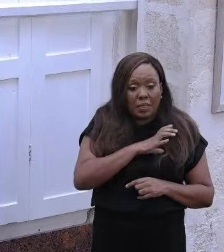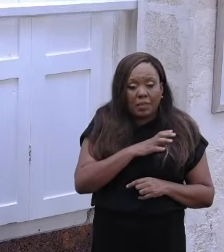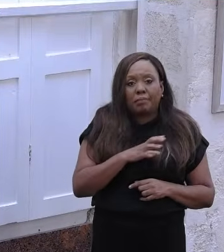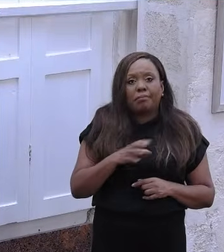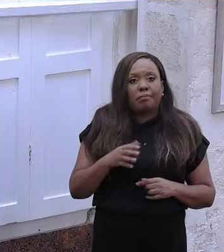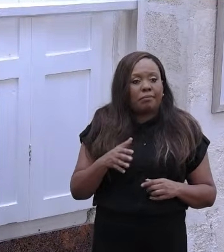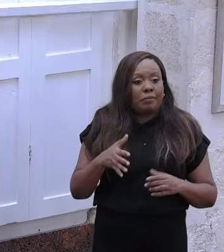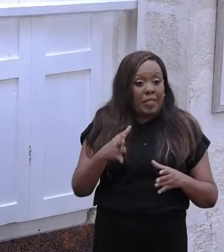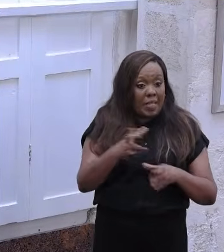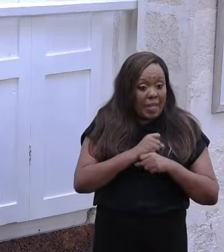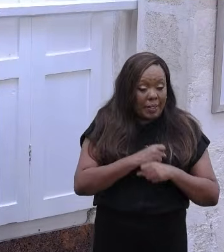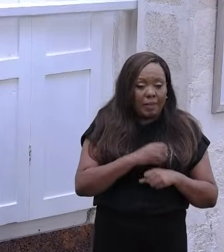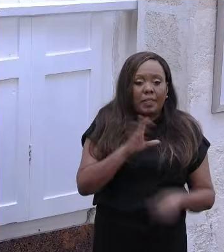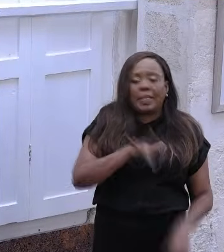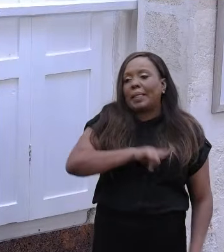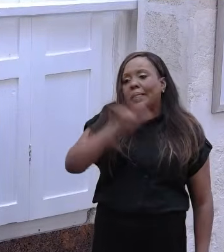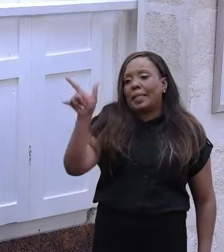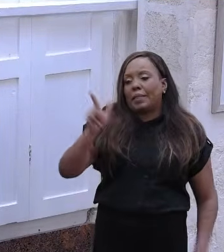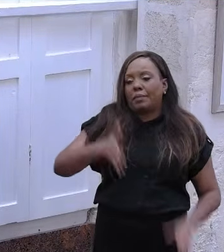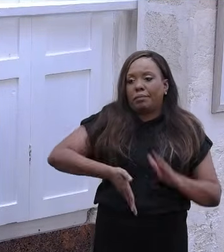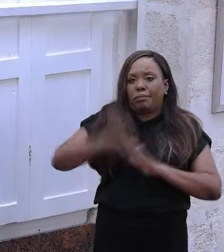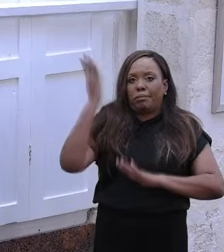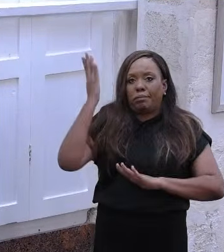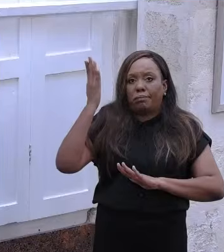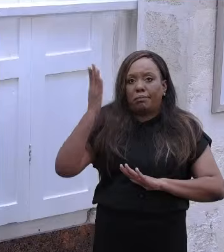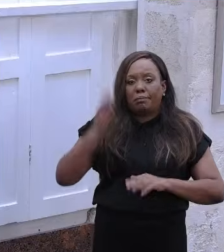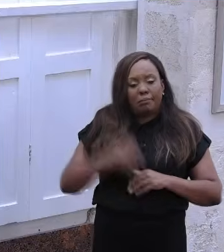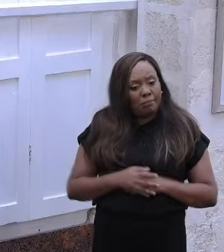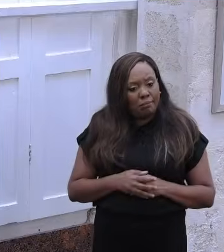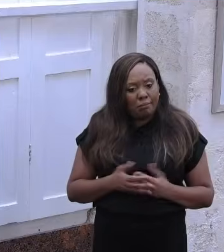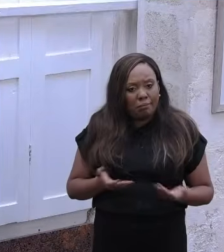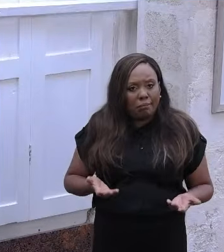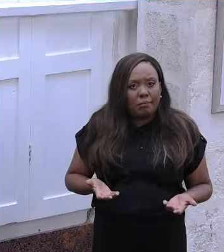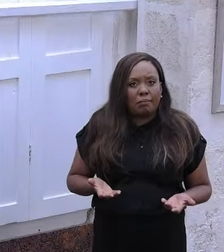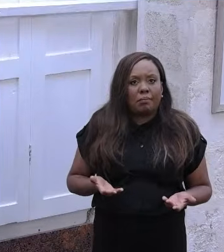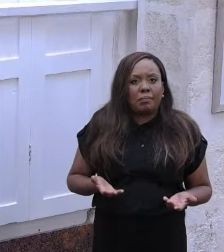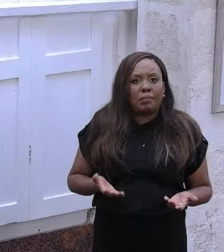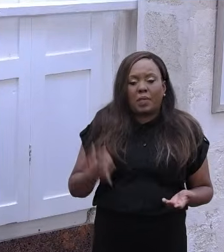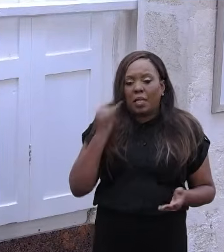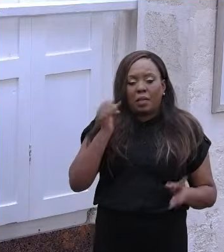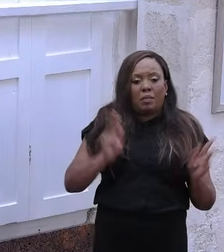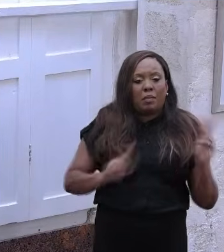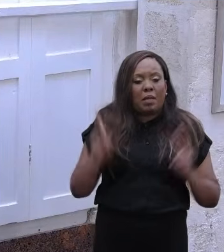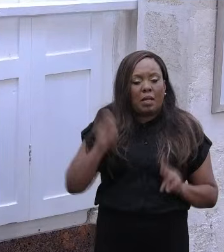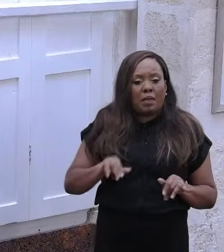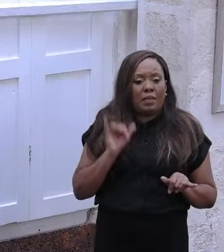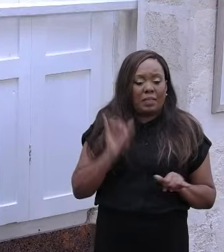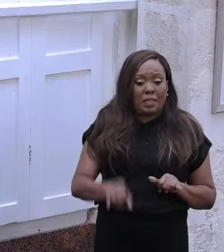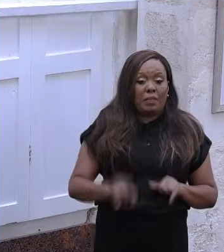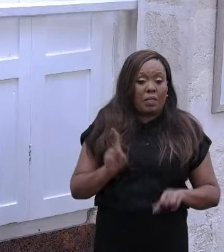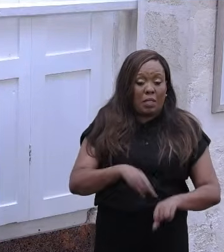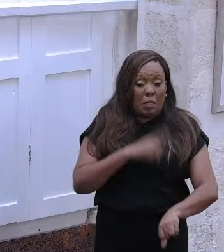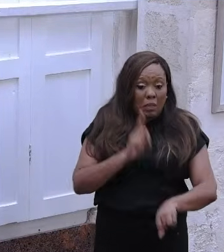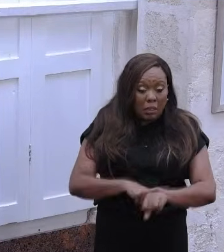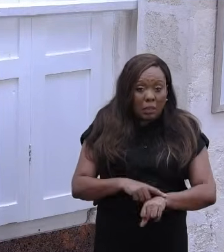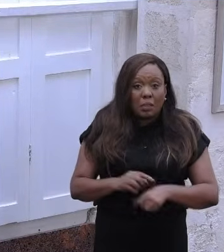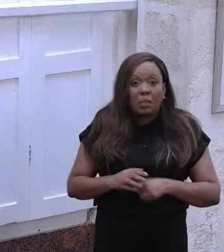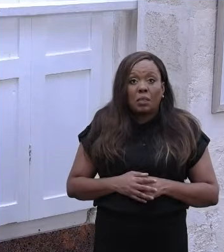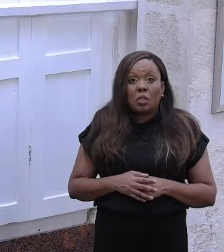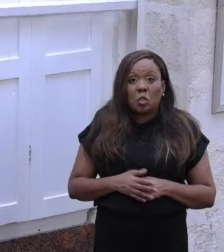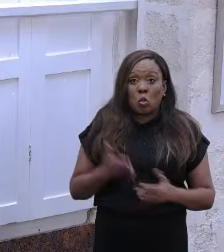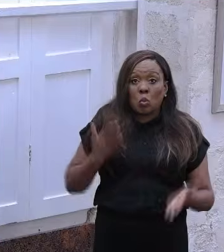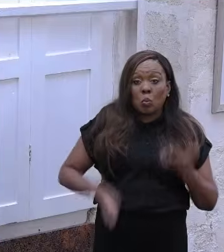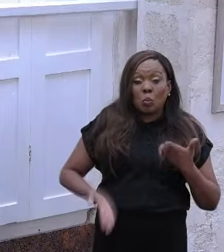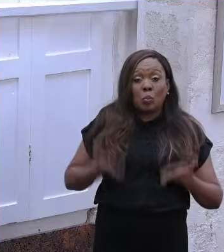have to, if persons have to stay longer in the country before they become a citizen, we might actually get more benefit